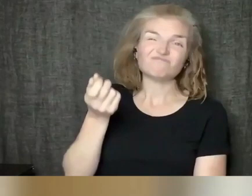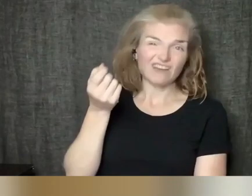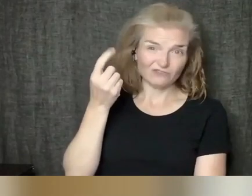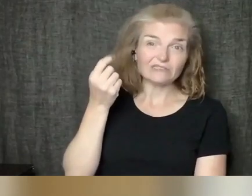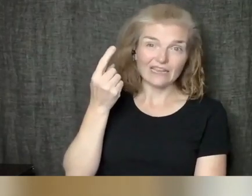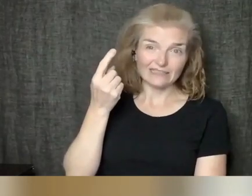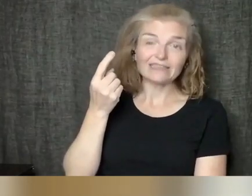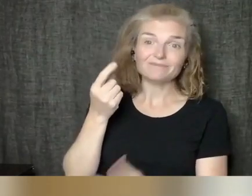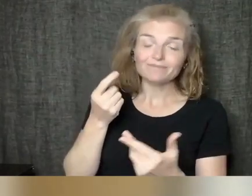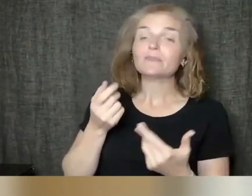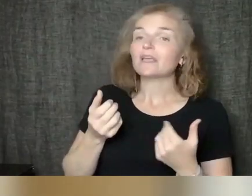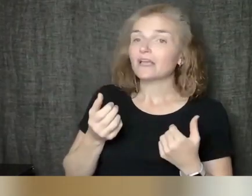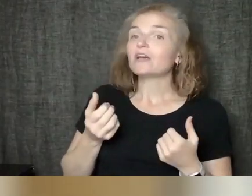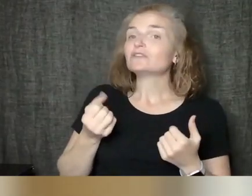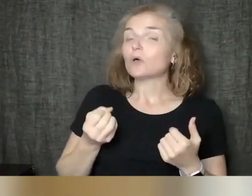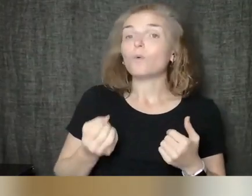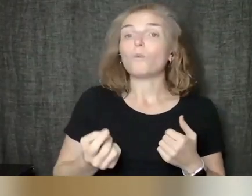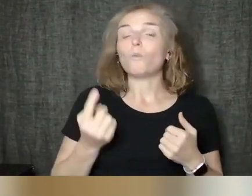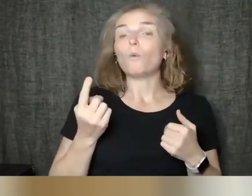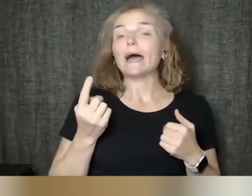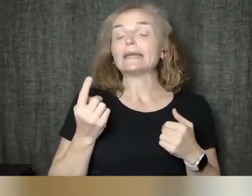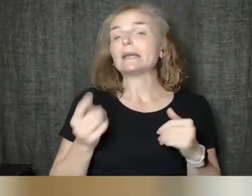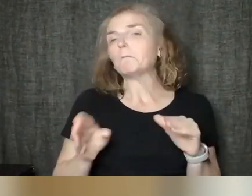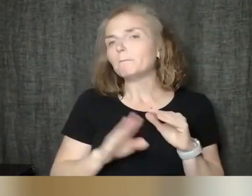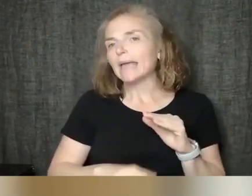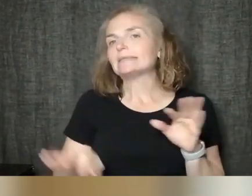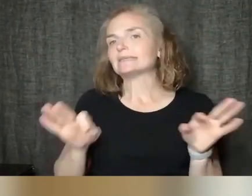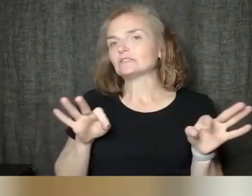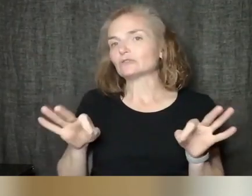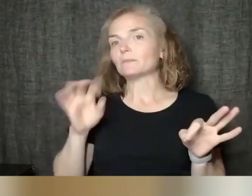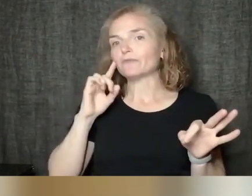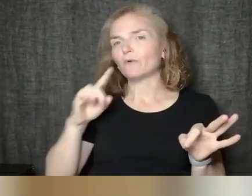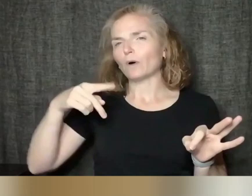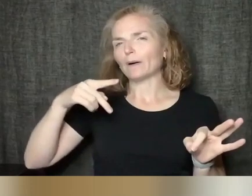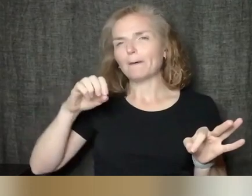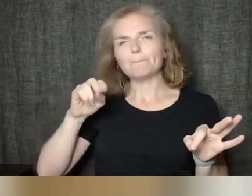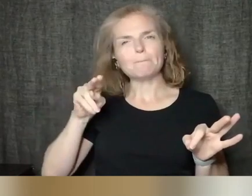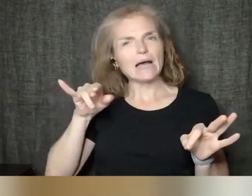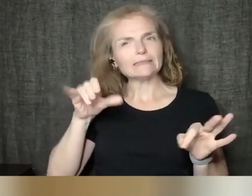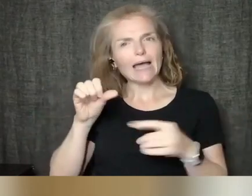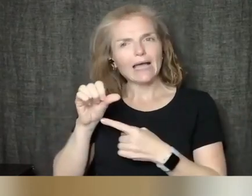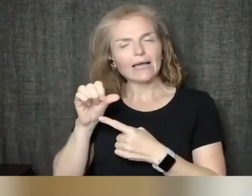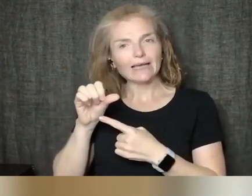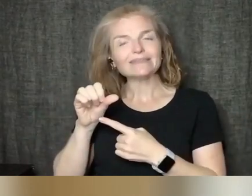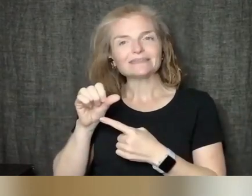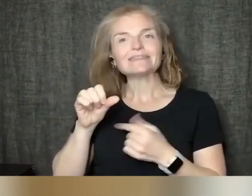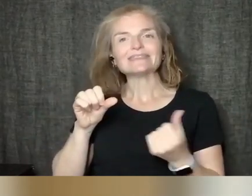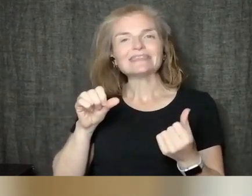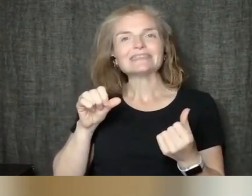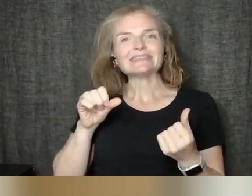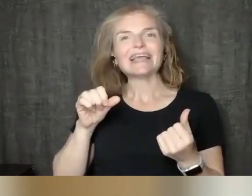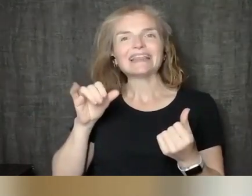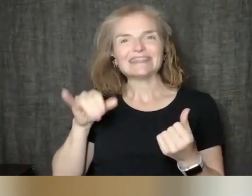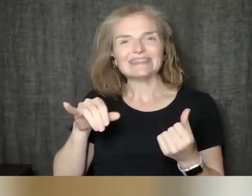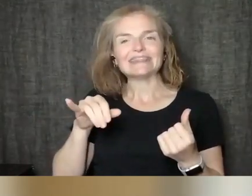One of the most basic descriptions of panya, which is usually translated from Pali, panya is the Pali